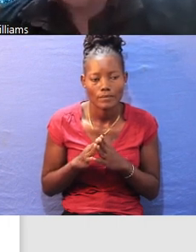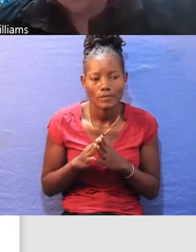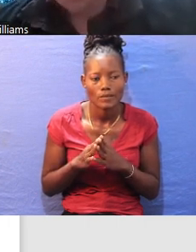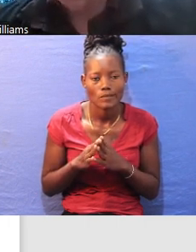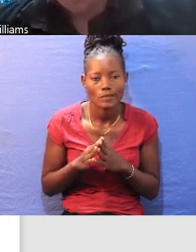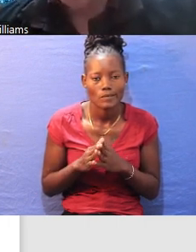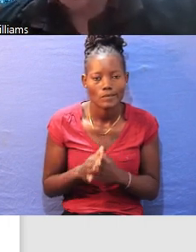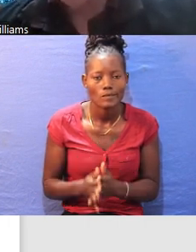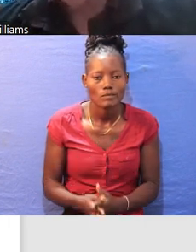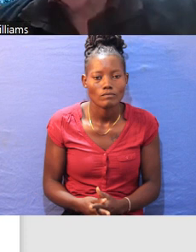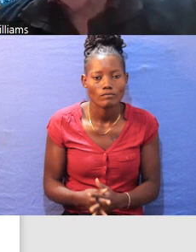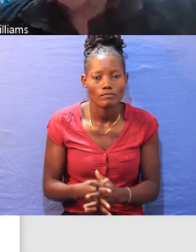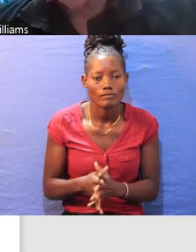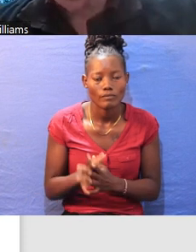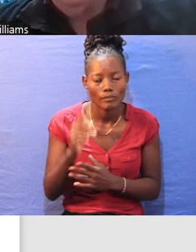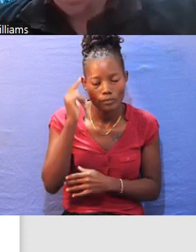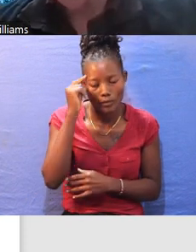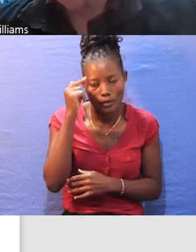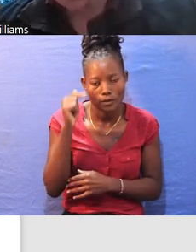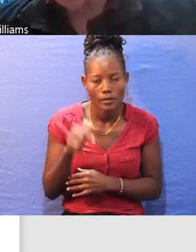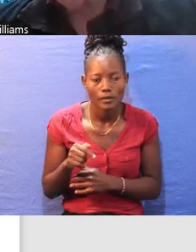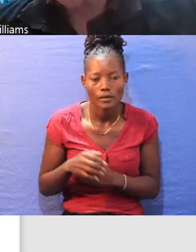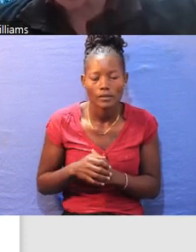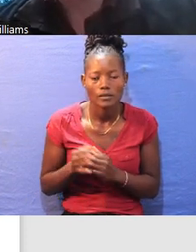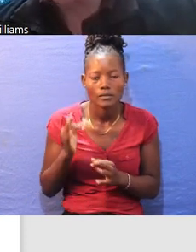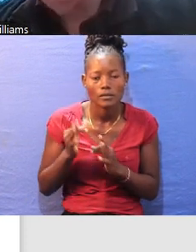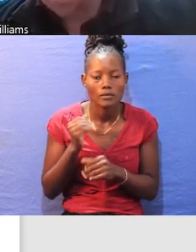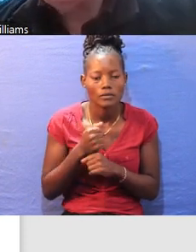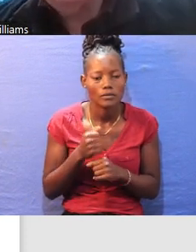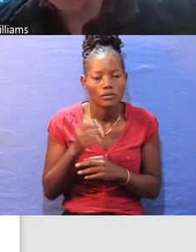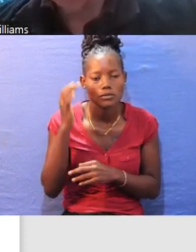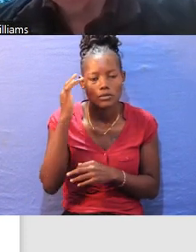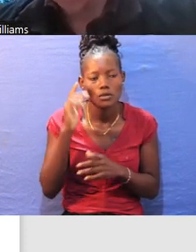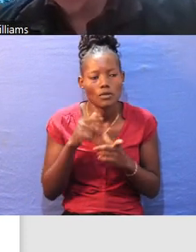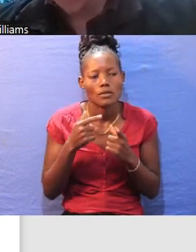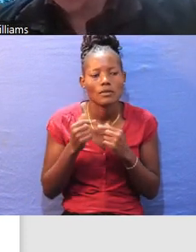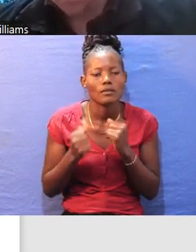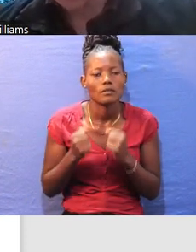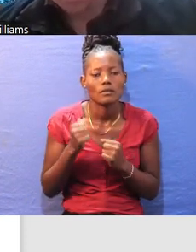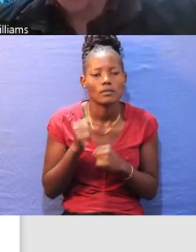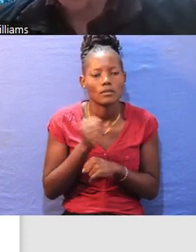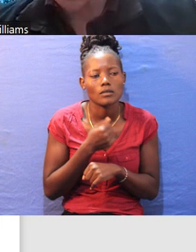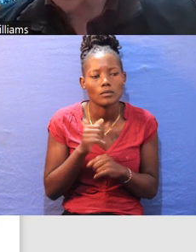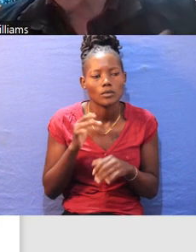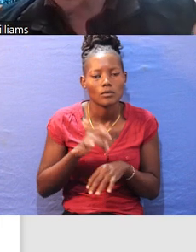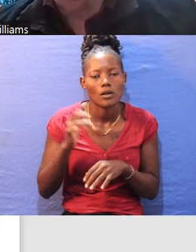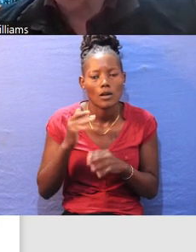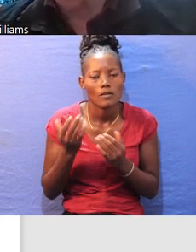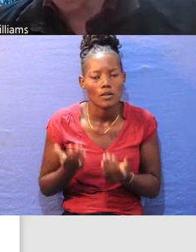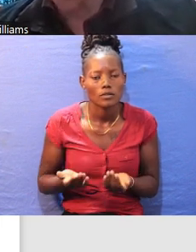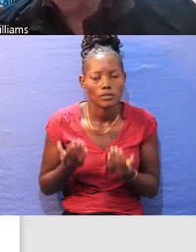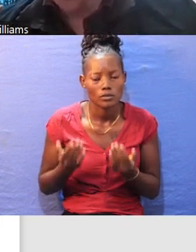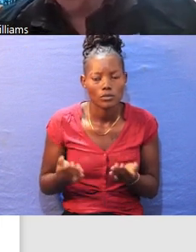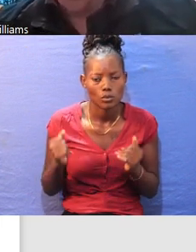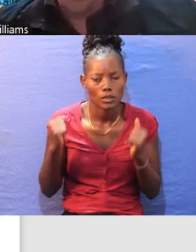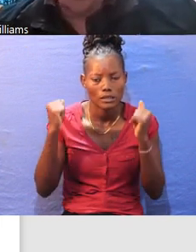I think if you do it wrong, that running can negatively affect your lifting. If you're not careful, I mean, you can hurt